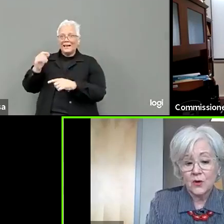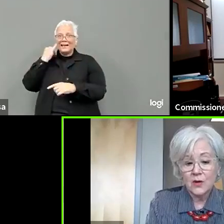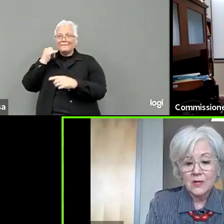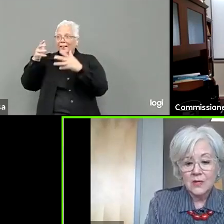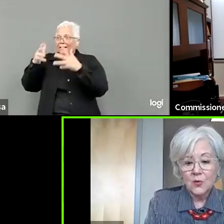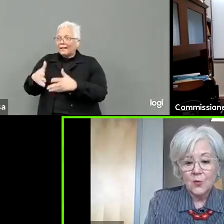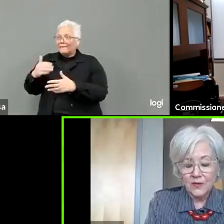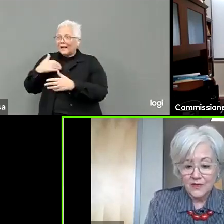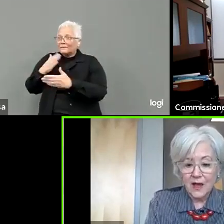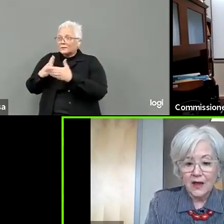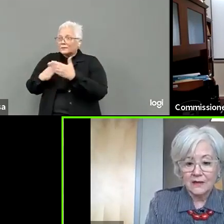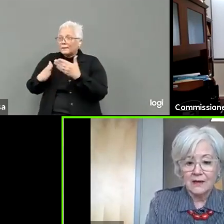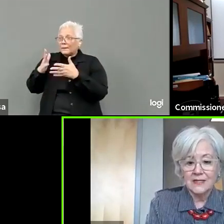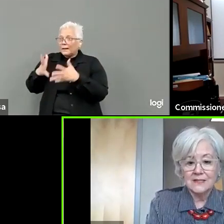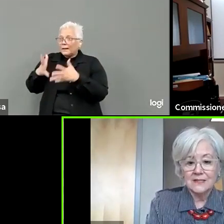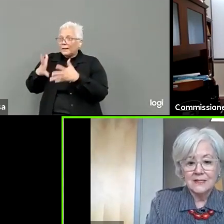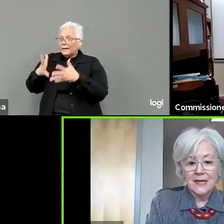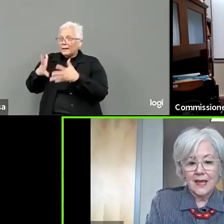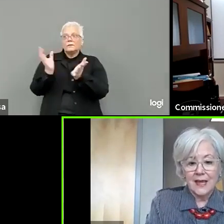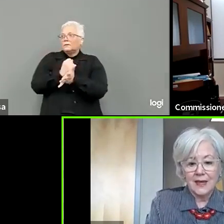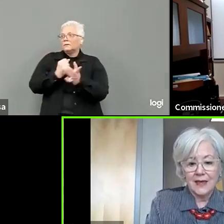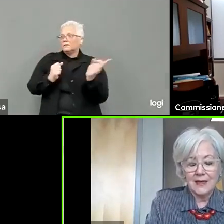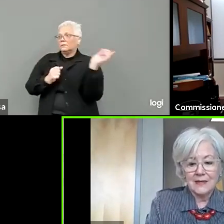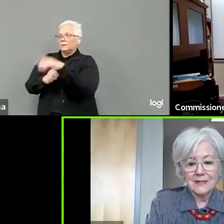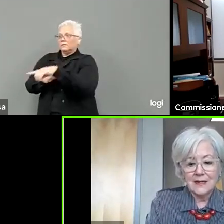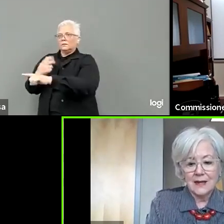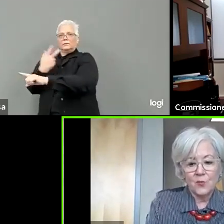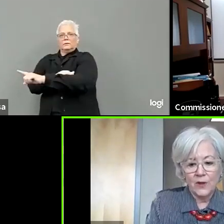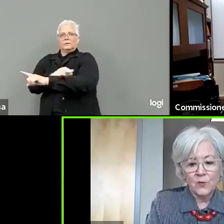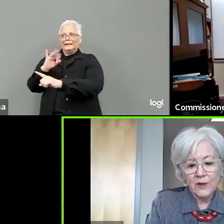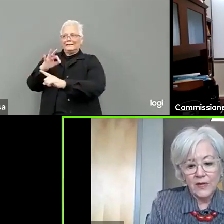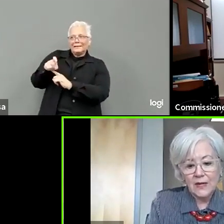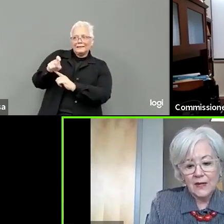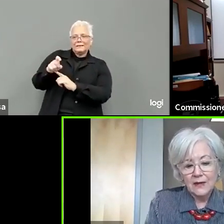we're going to work within the guidelines, and